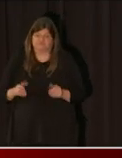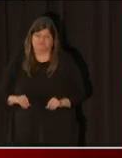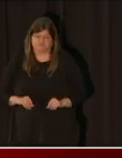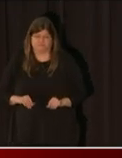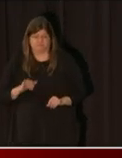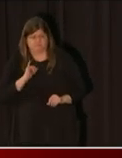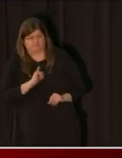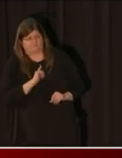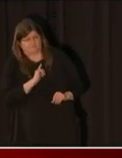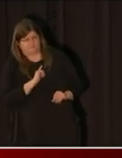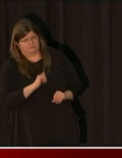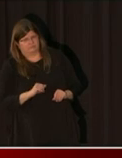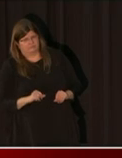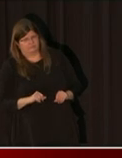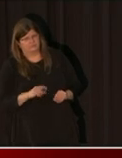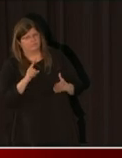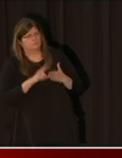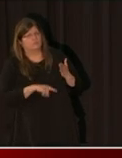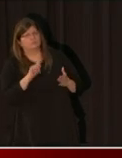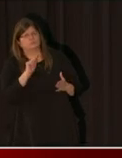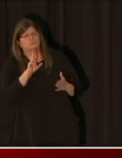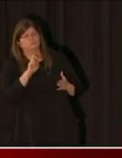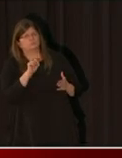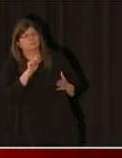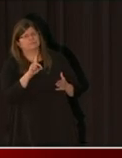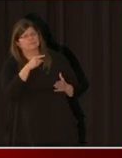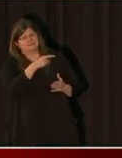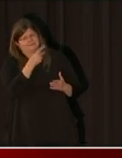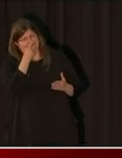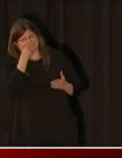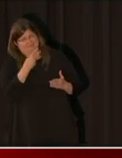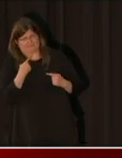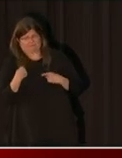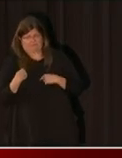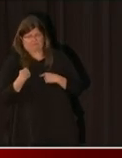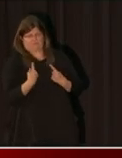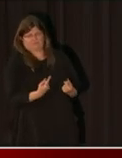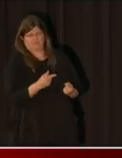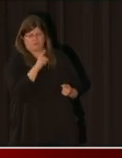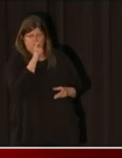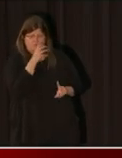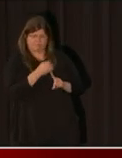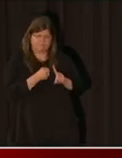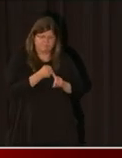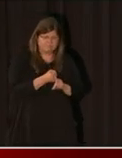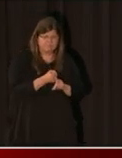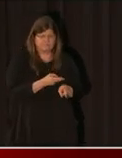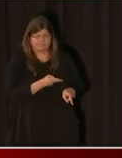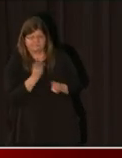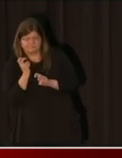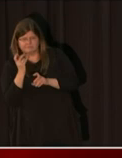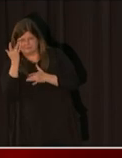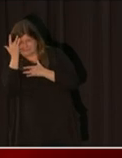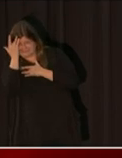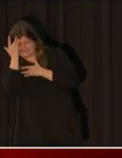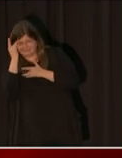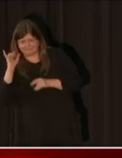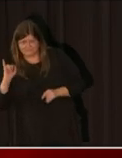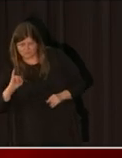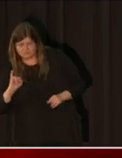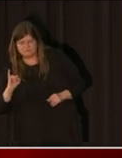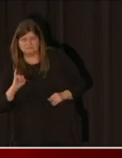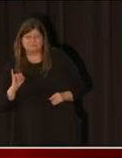been seeing in the latest batches of people who've been getting infected? Like, do you have any reason to believe that it's